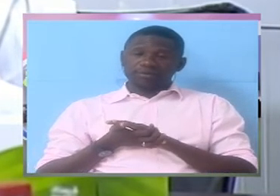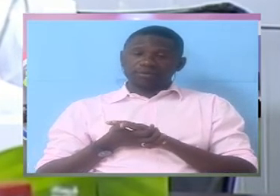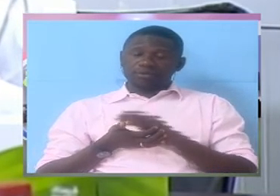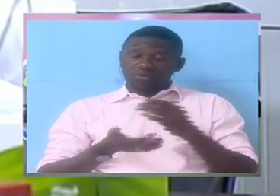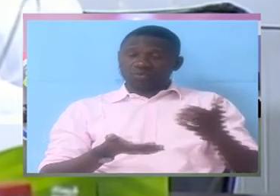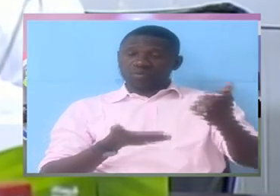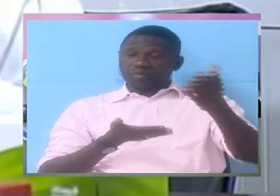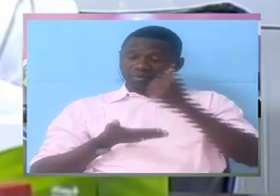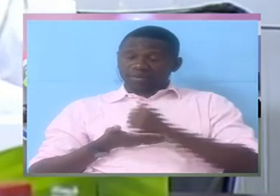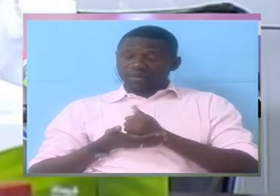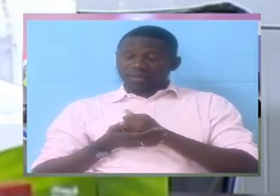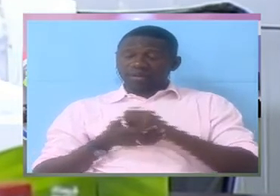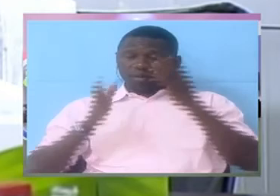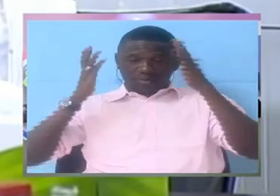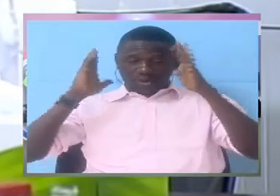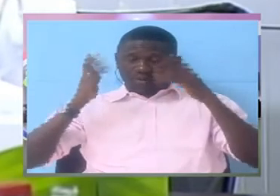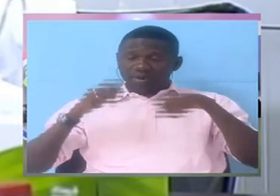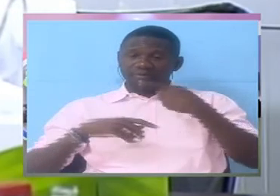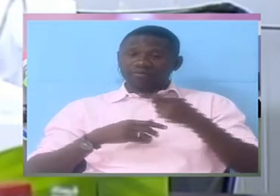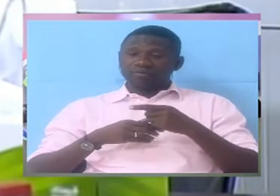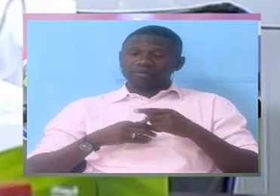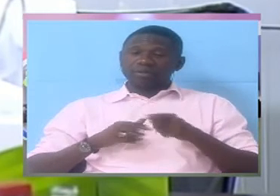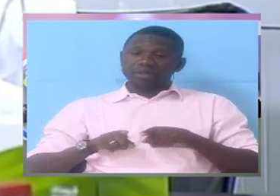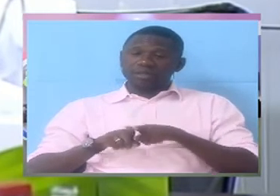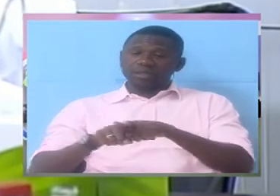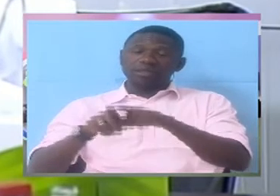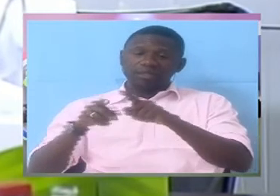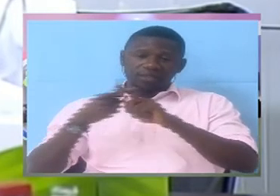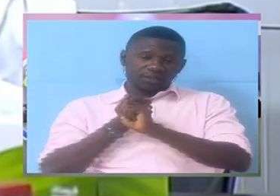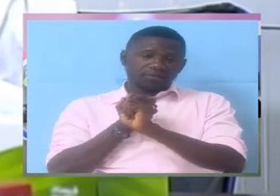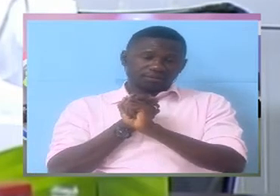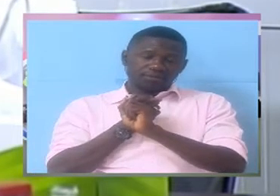problems for the leadership. And